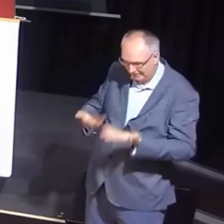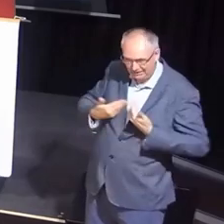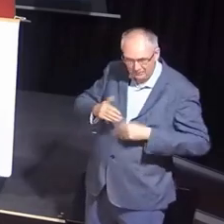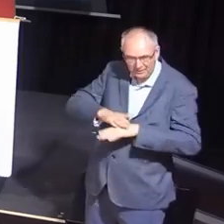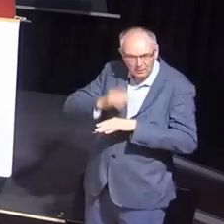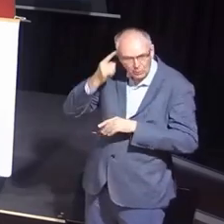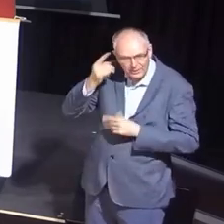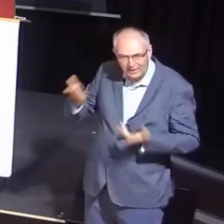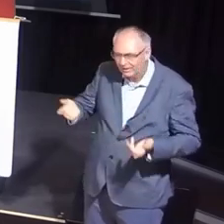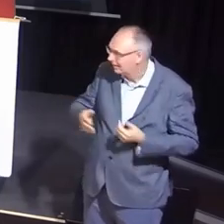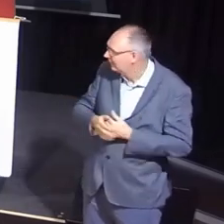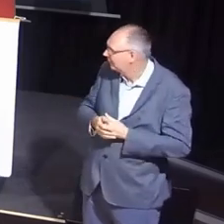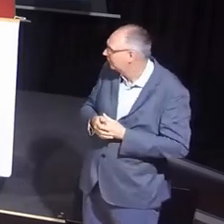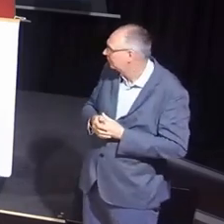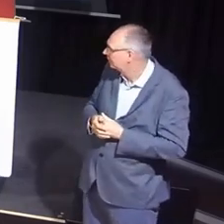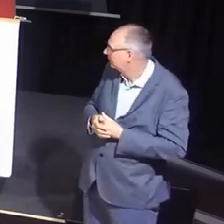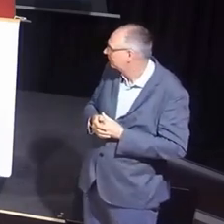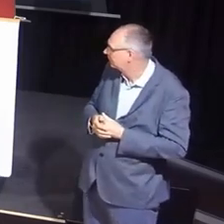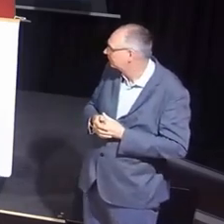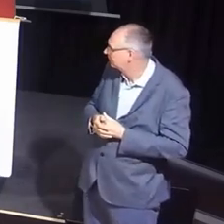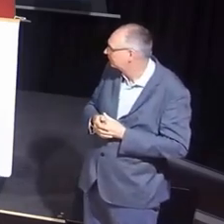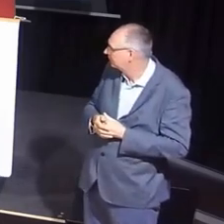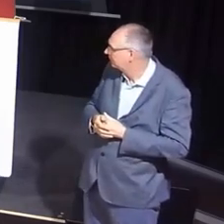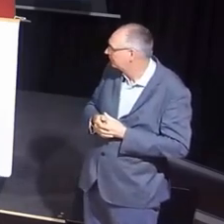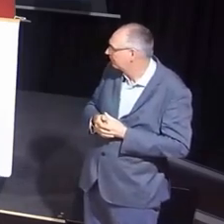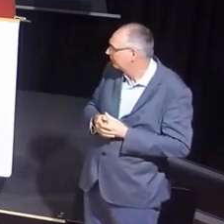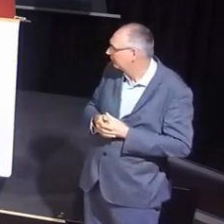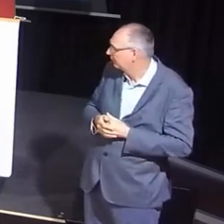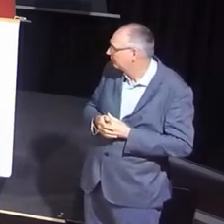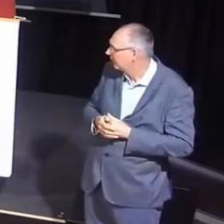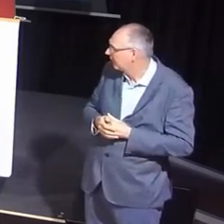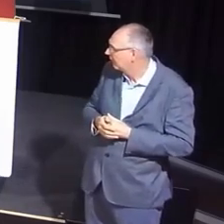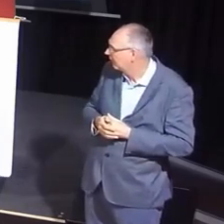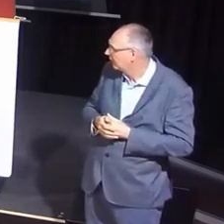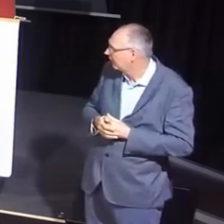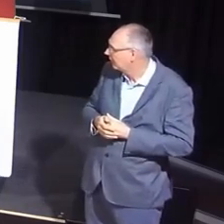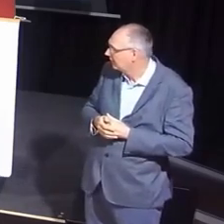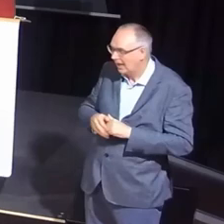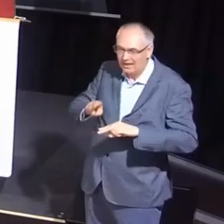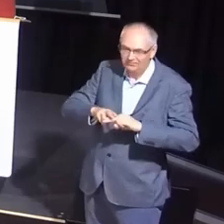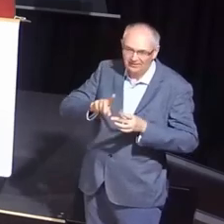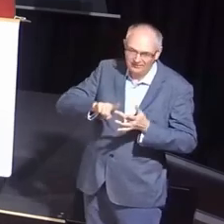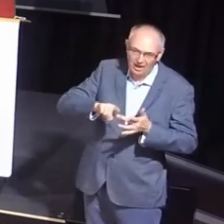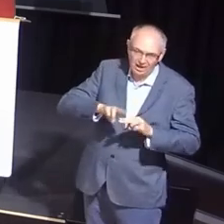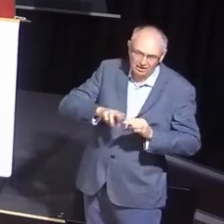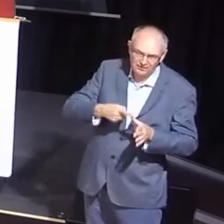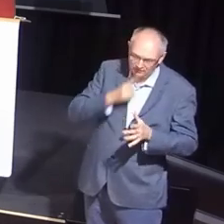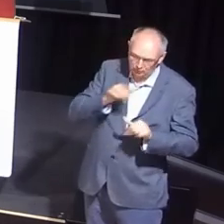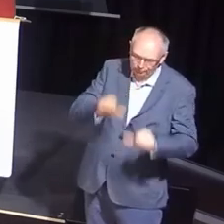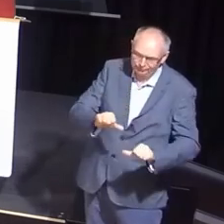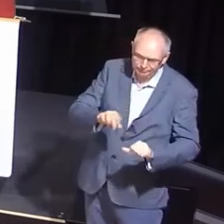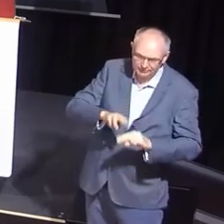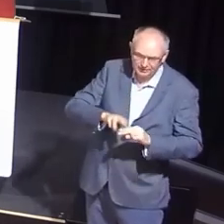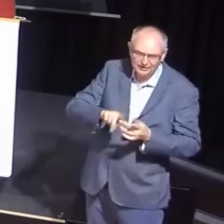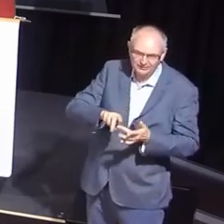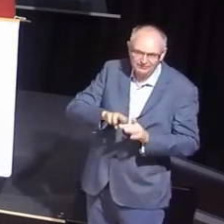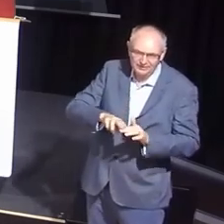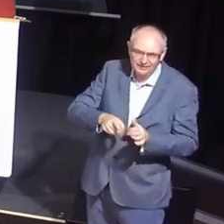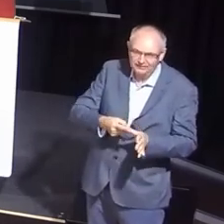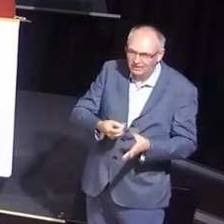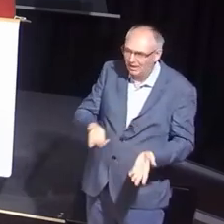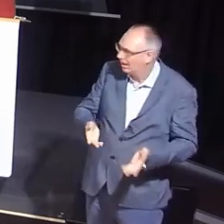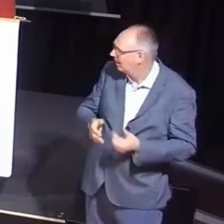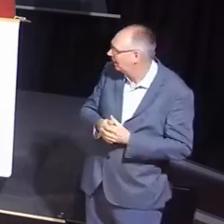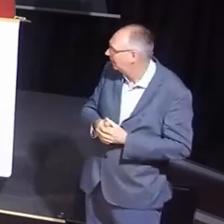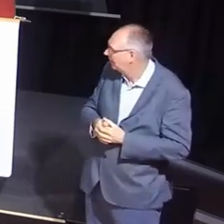actually saves me a lot of time, which is really good. And I'm a big FIFA advocate as well, so trying to be, I know,